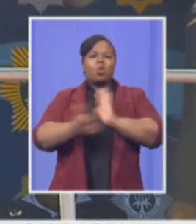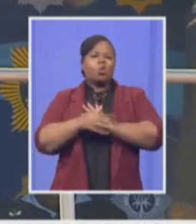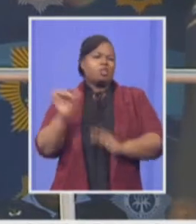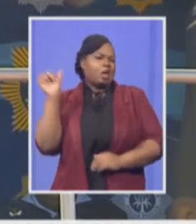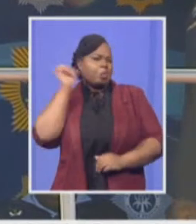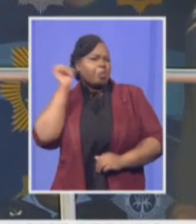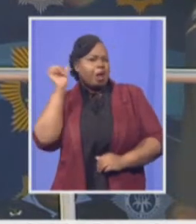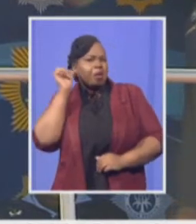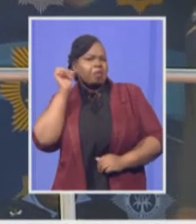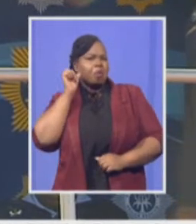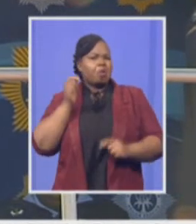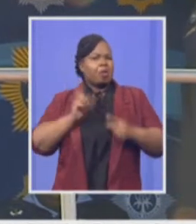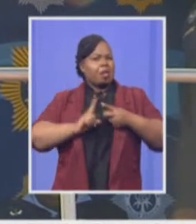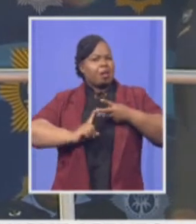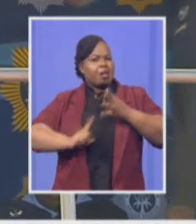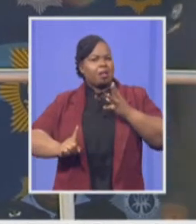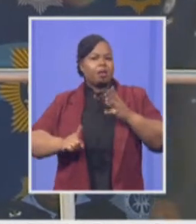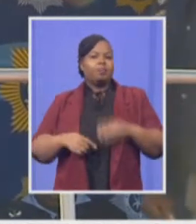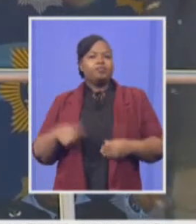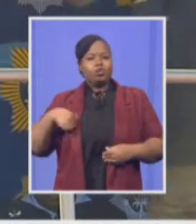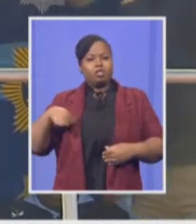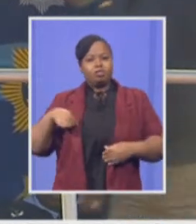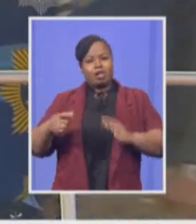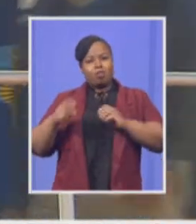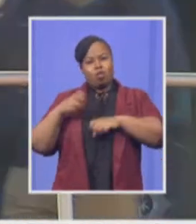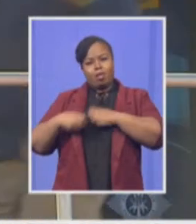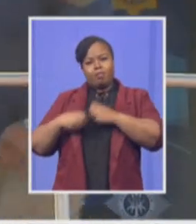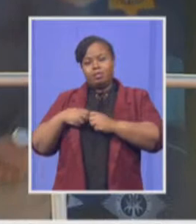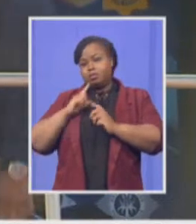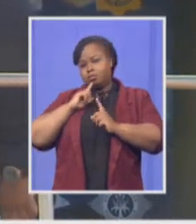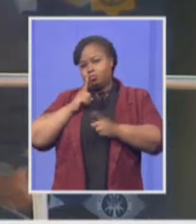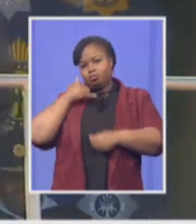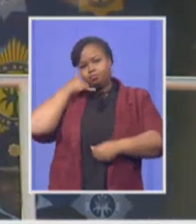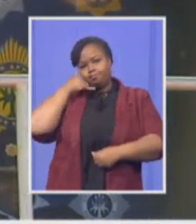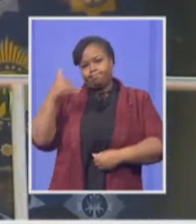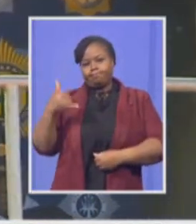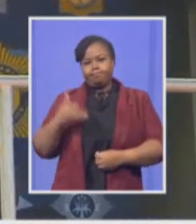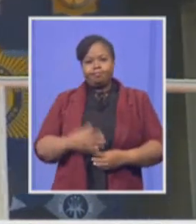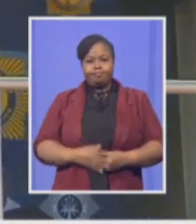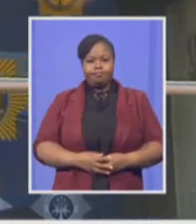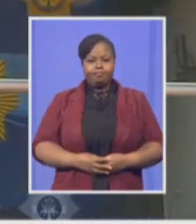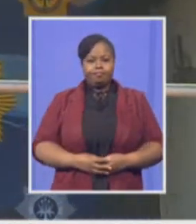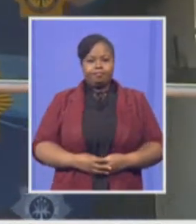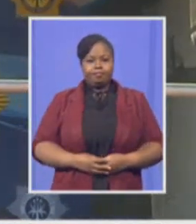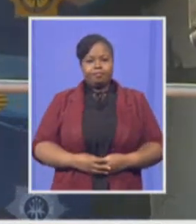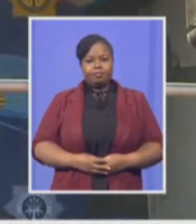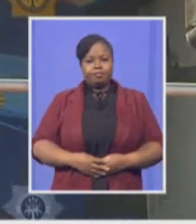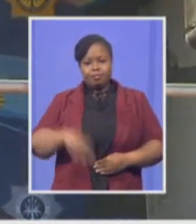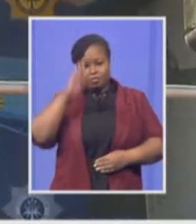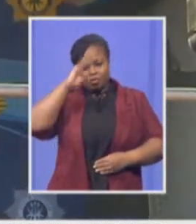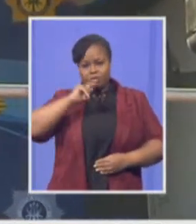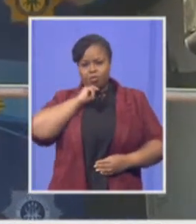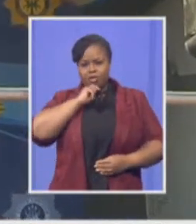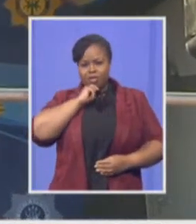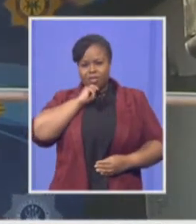yena. Director? Thank you, President. Commanders, morning.